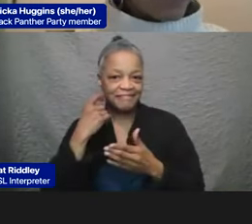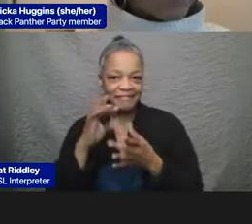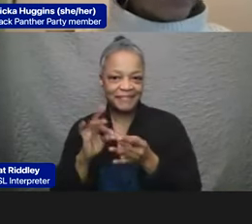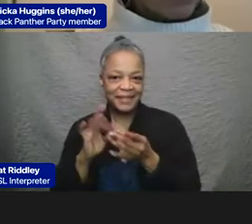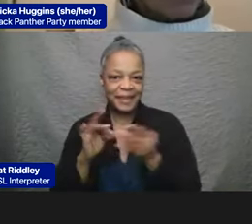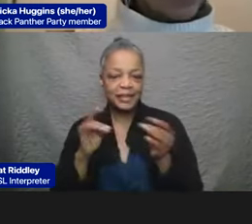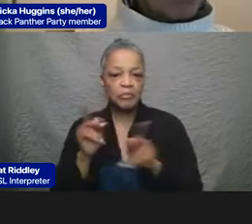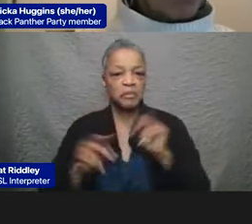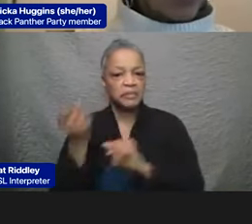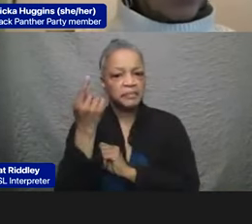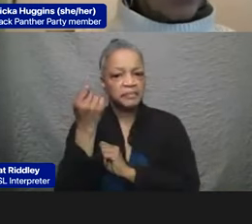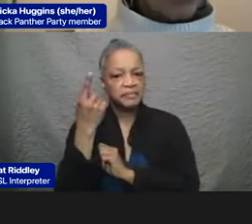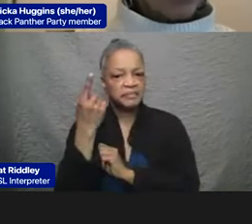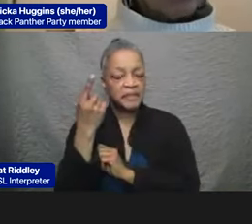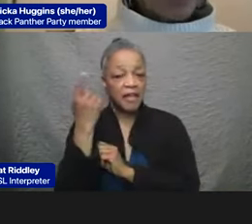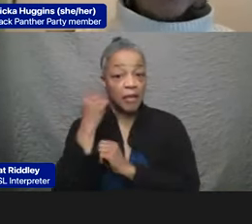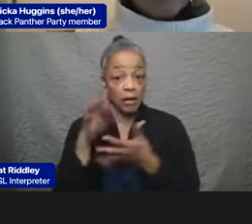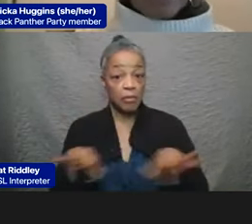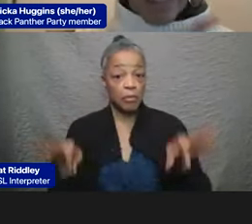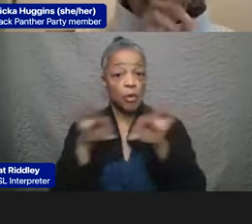And I thought that it would be important to